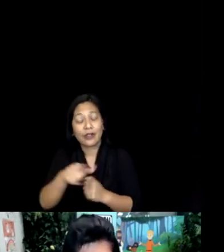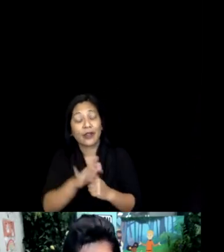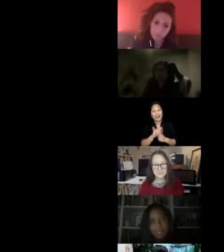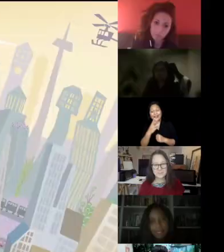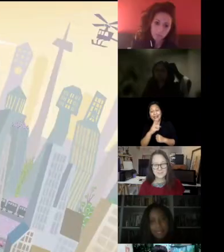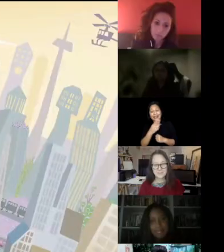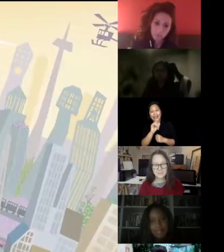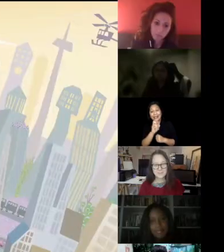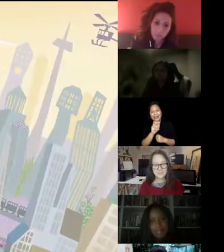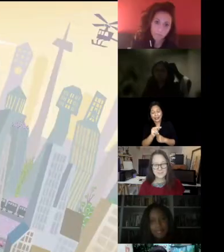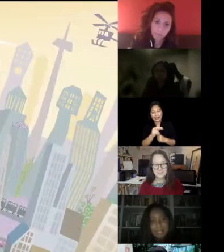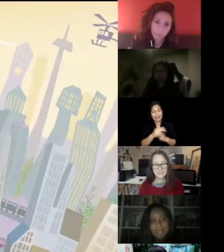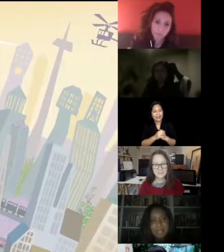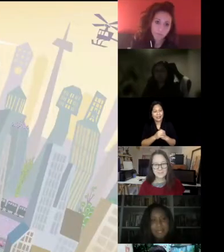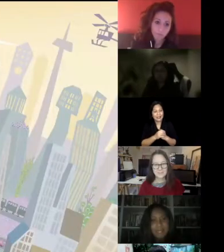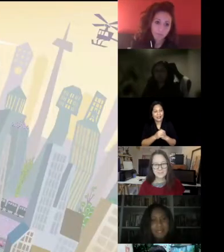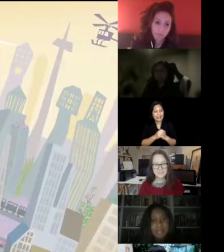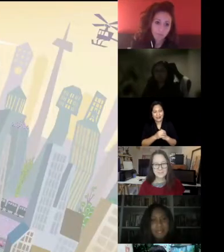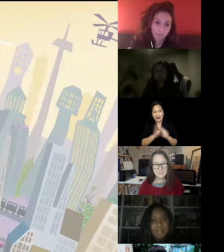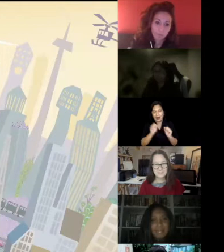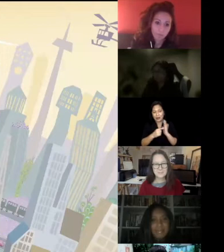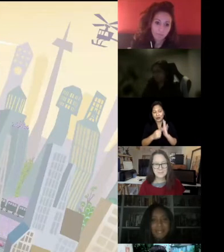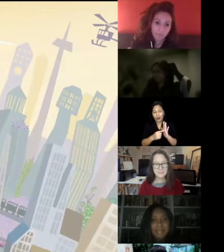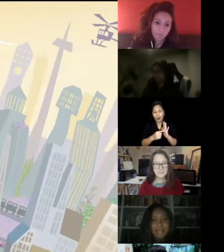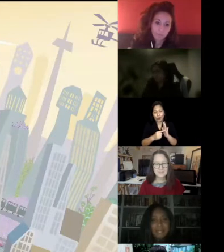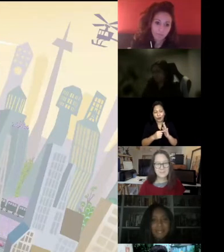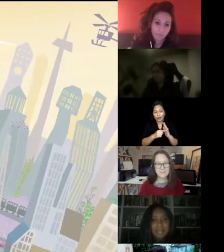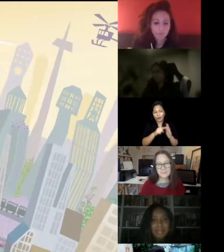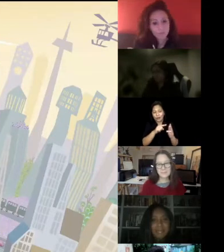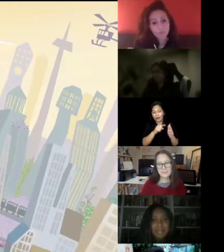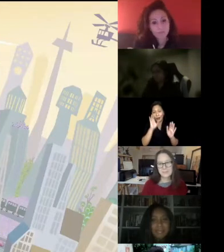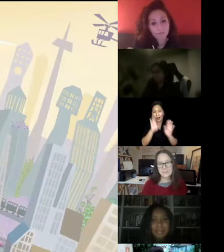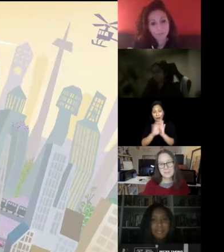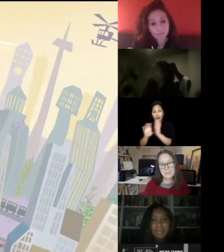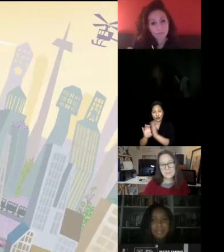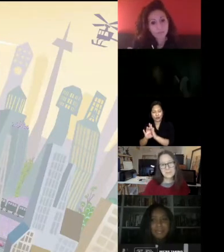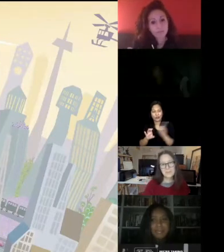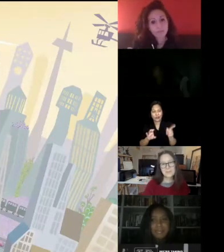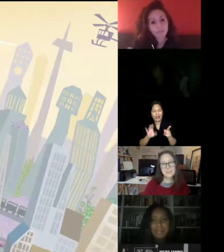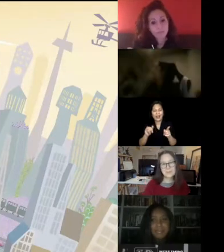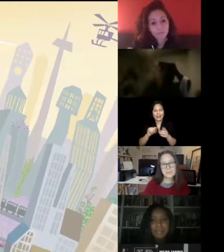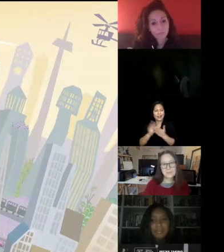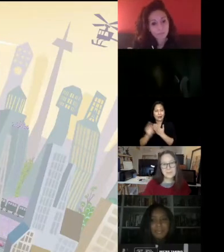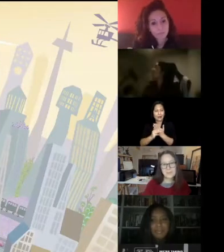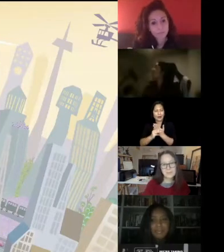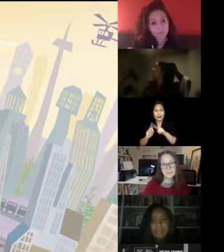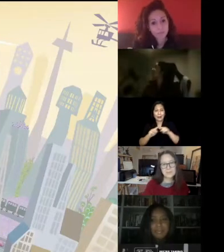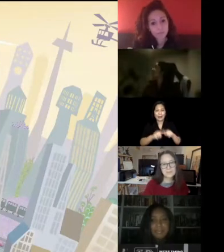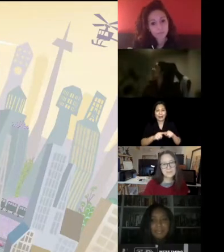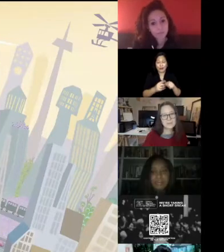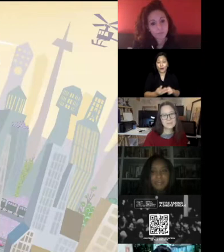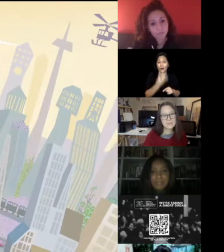talking about it, feel free to give us the first 2 images. It's a show based on 4 friends that live